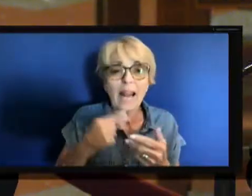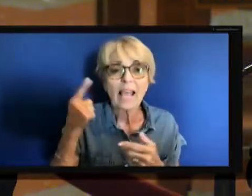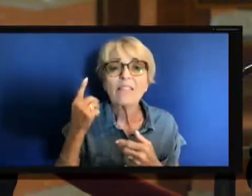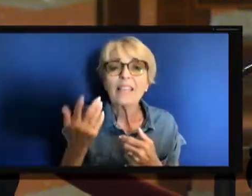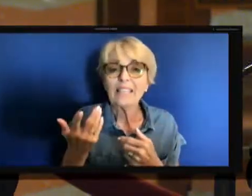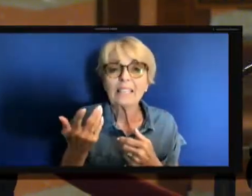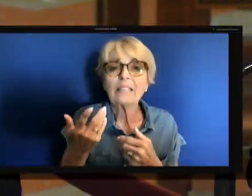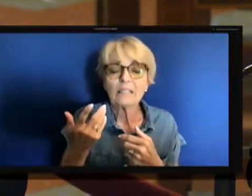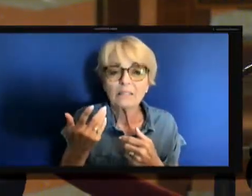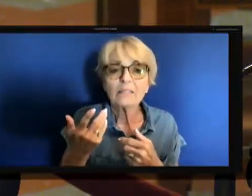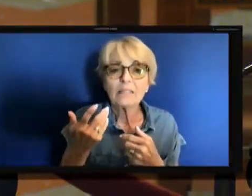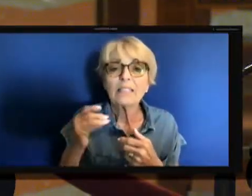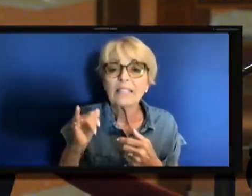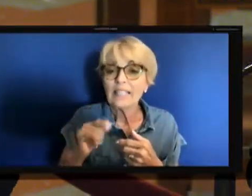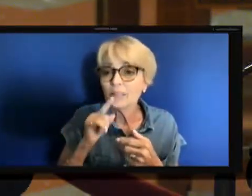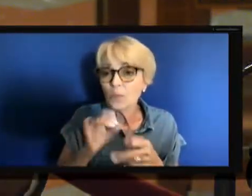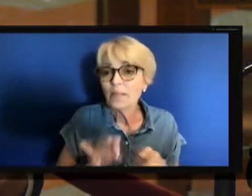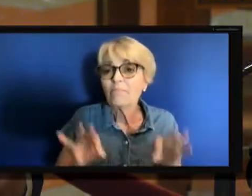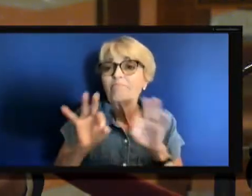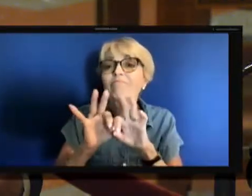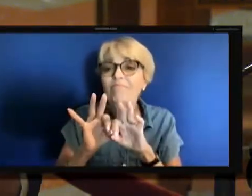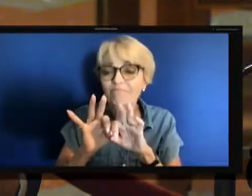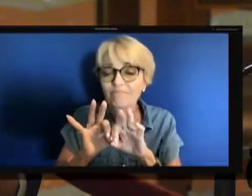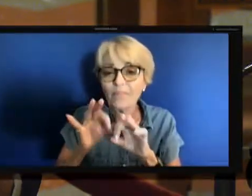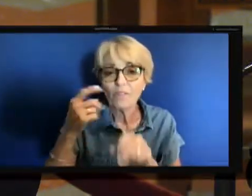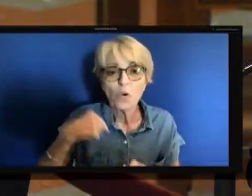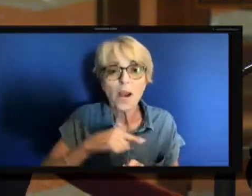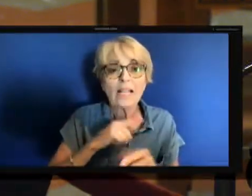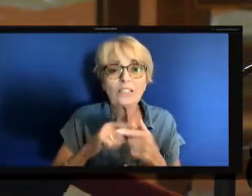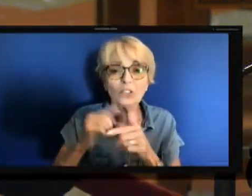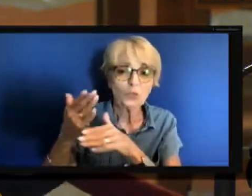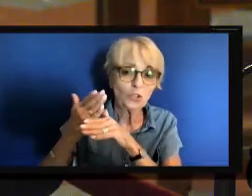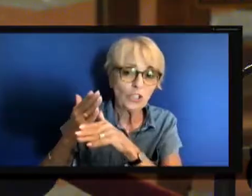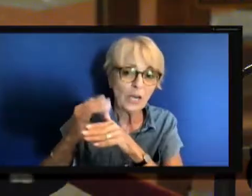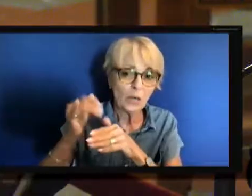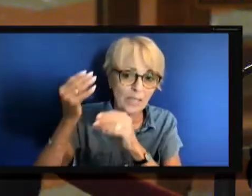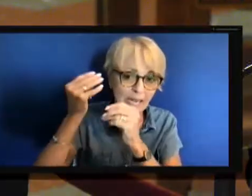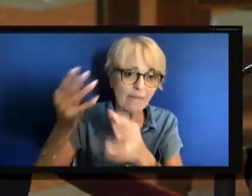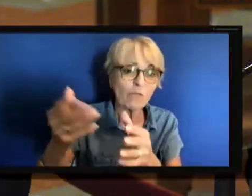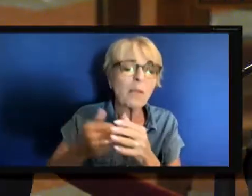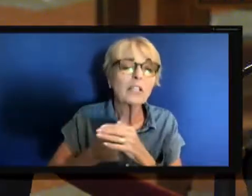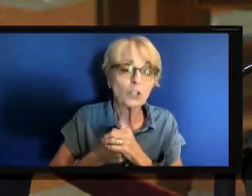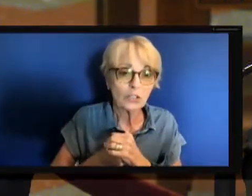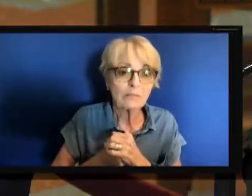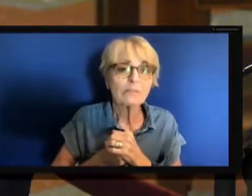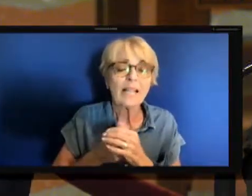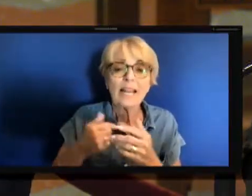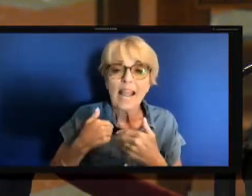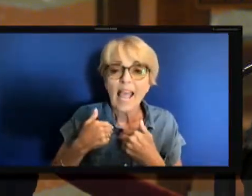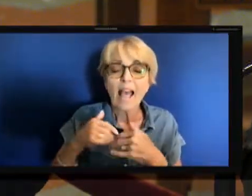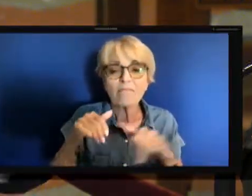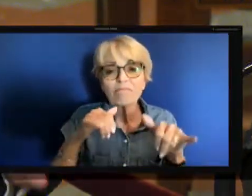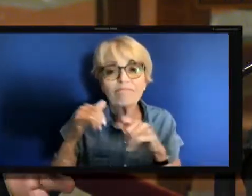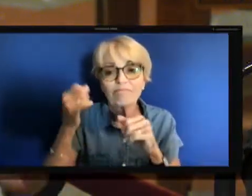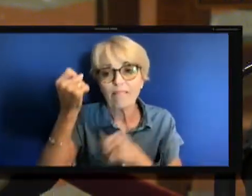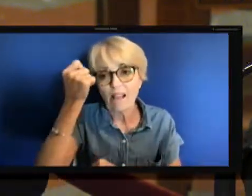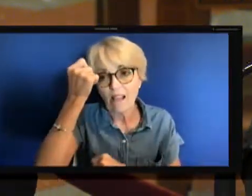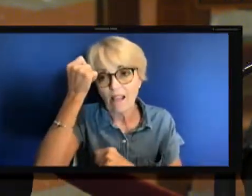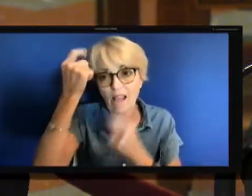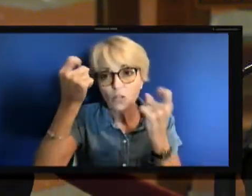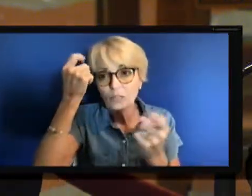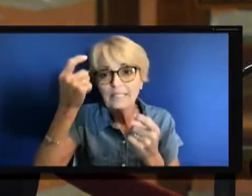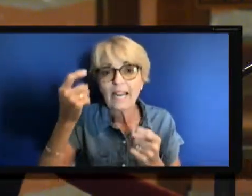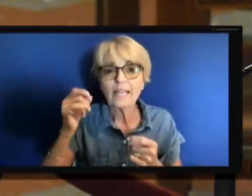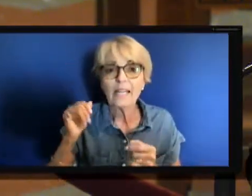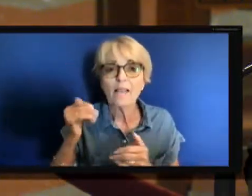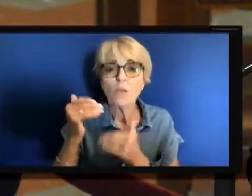been a valuable opportunity for us to share some of that information and build a common understanding of what procedures are in